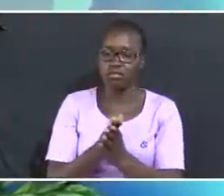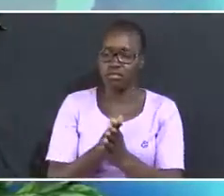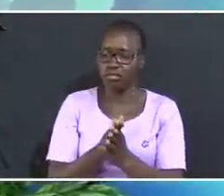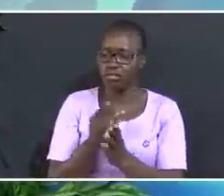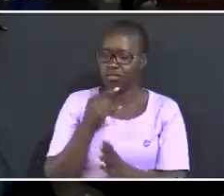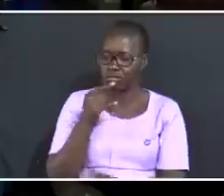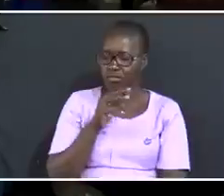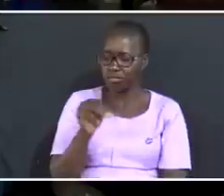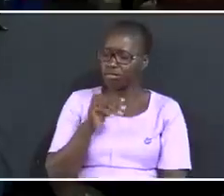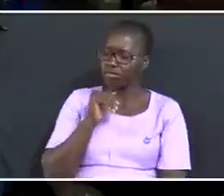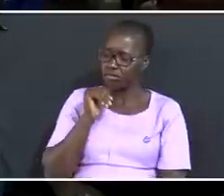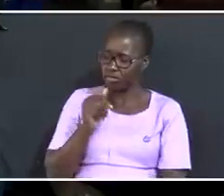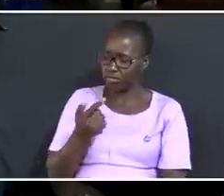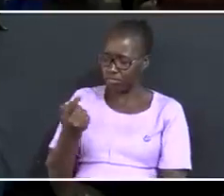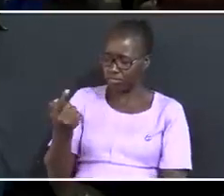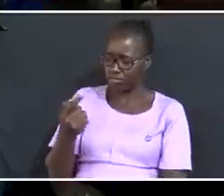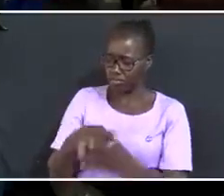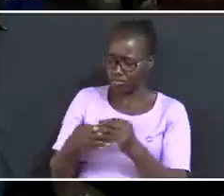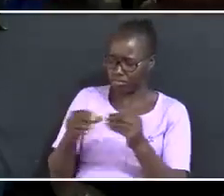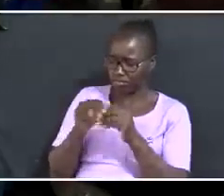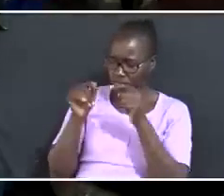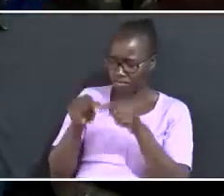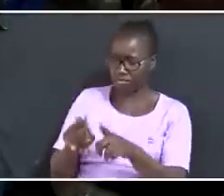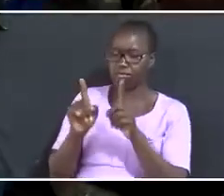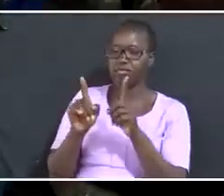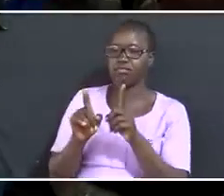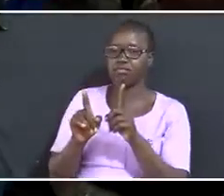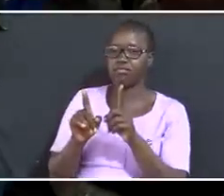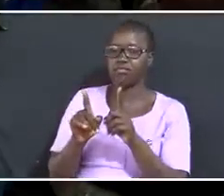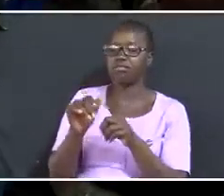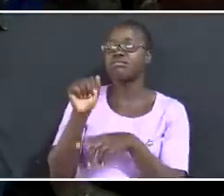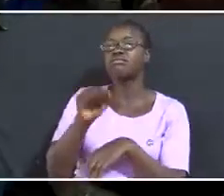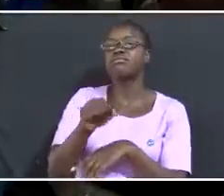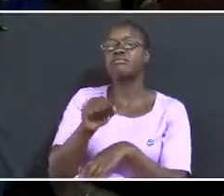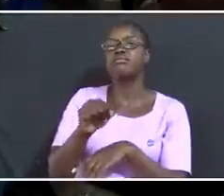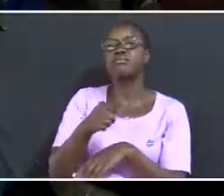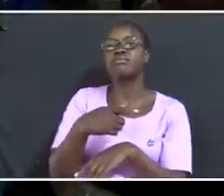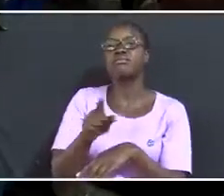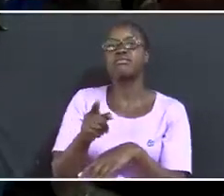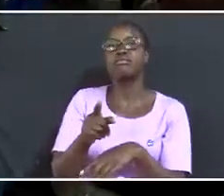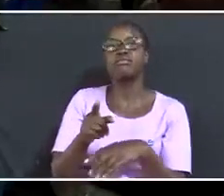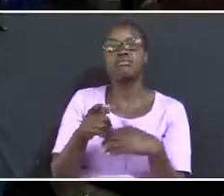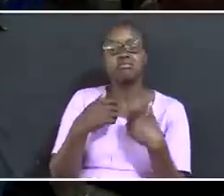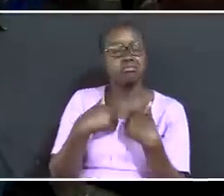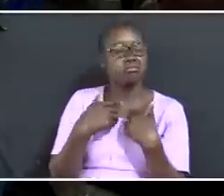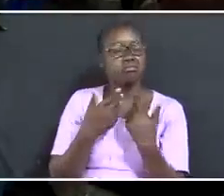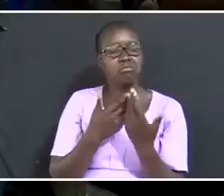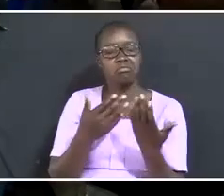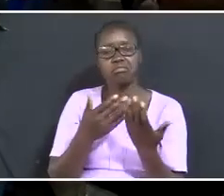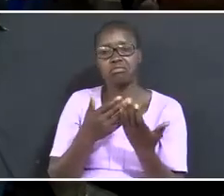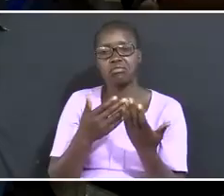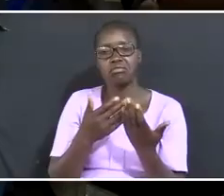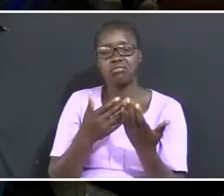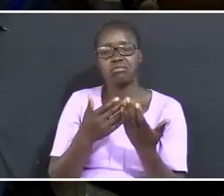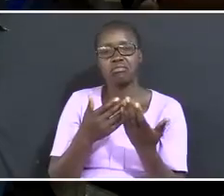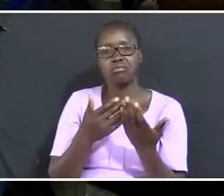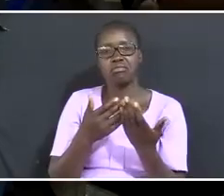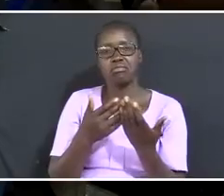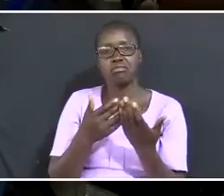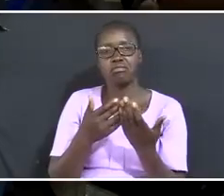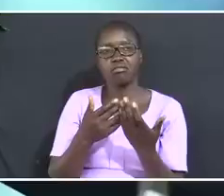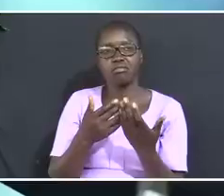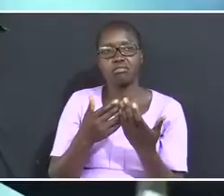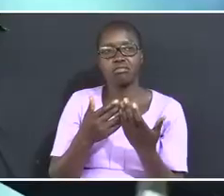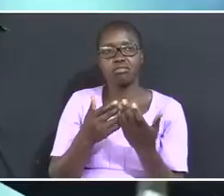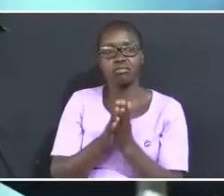here, don't comfort yourselves. Yes, you have titles. Yes, you are